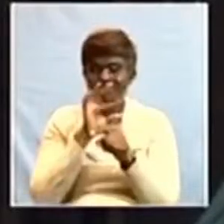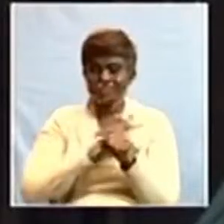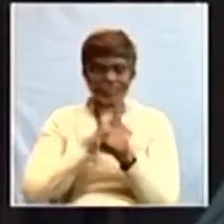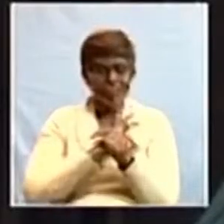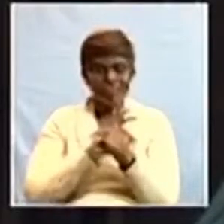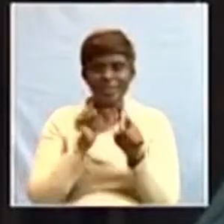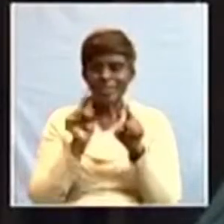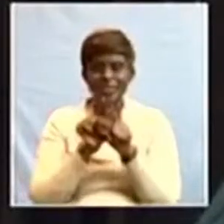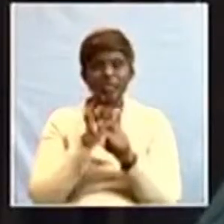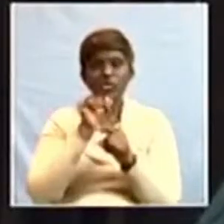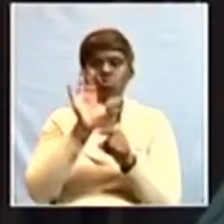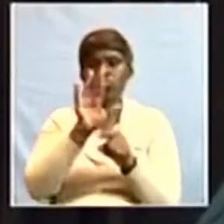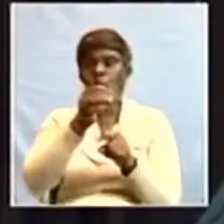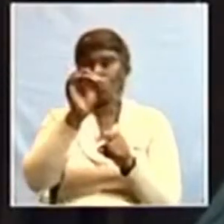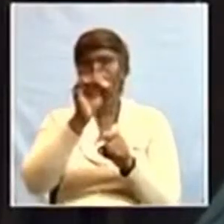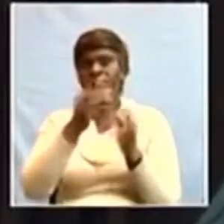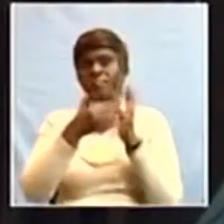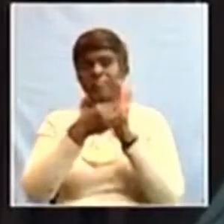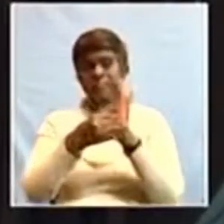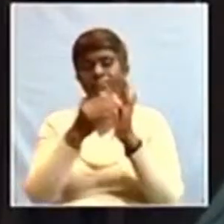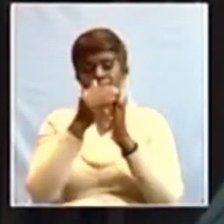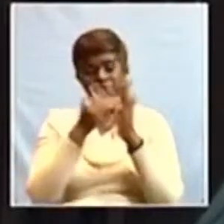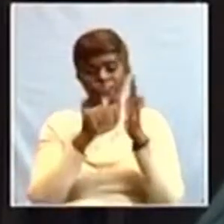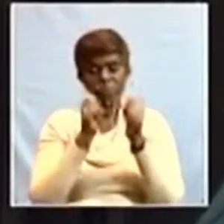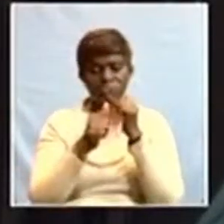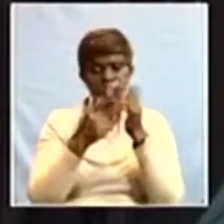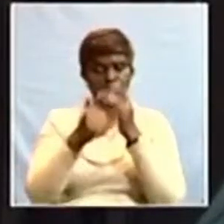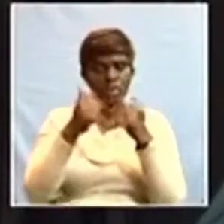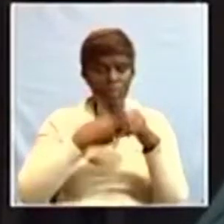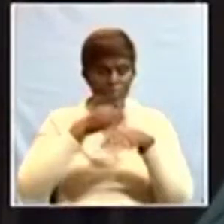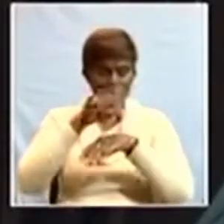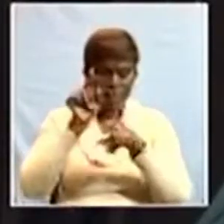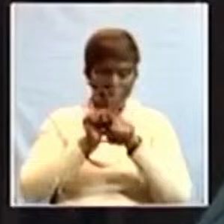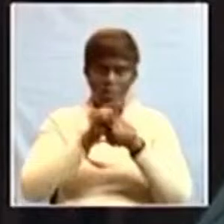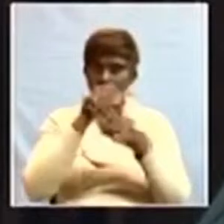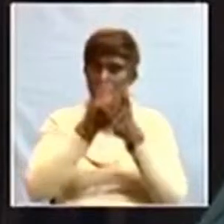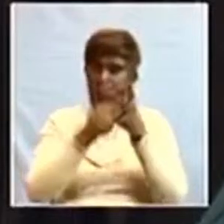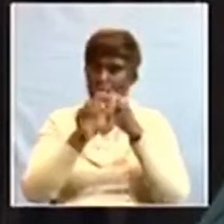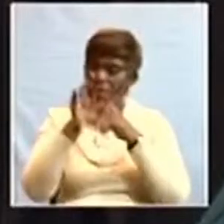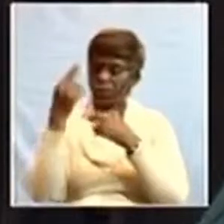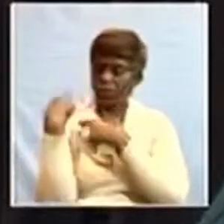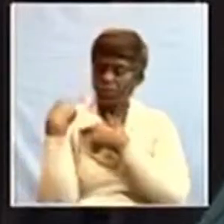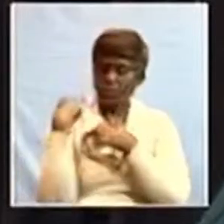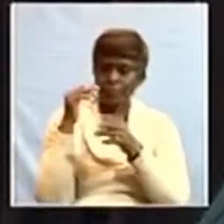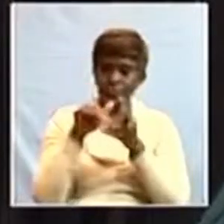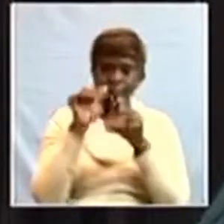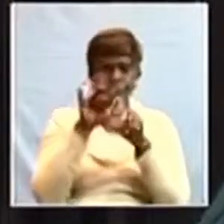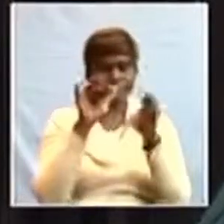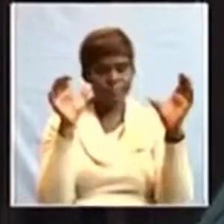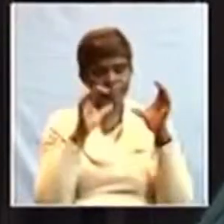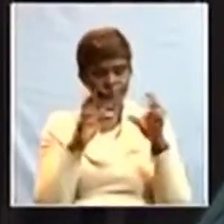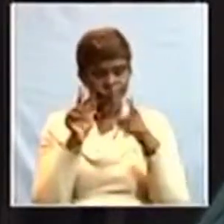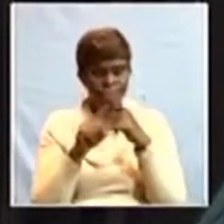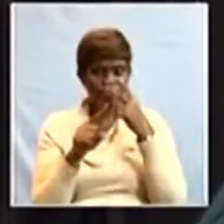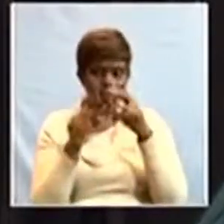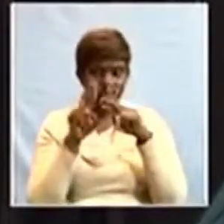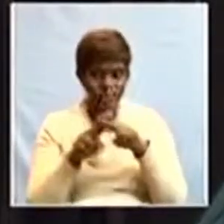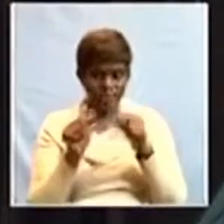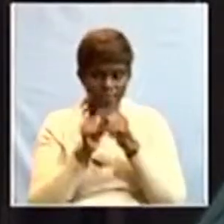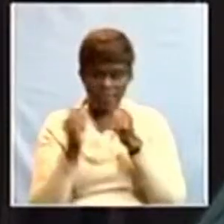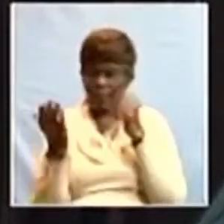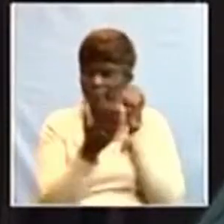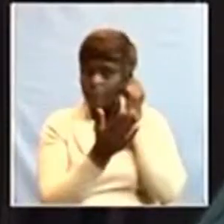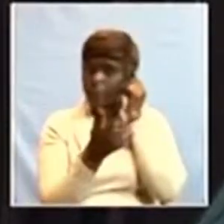is against your own guidelines, which you have advised. And it is the duty of your officers in the communities to sit with